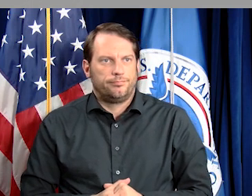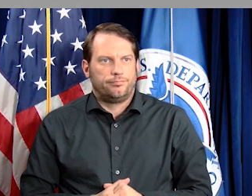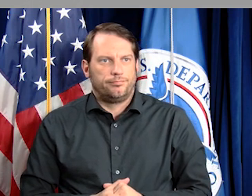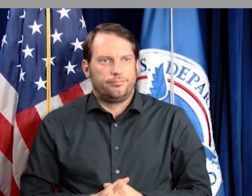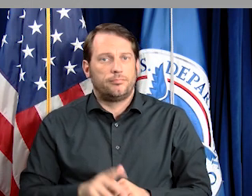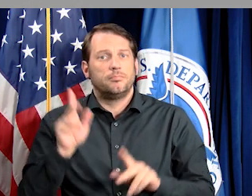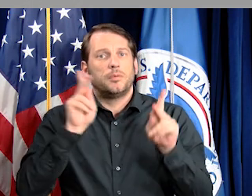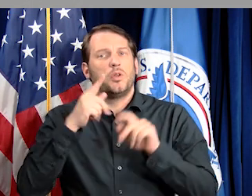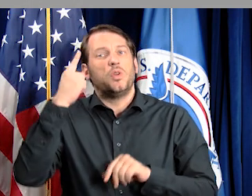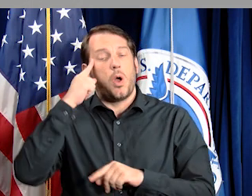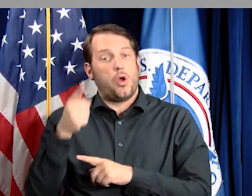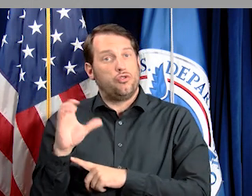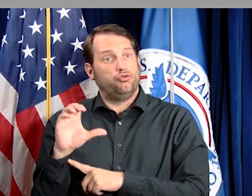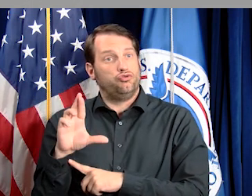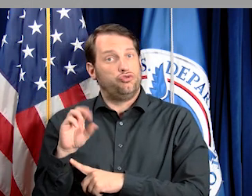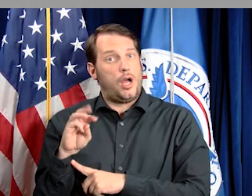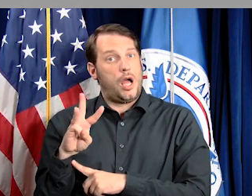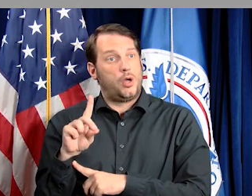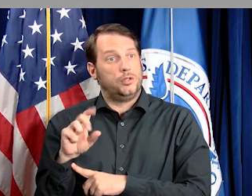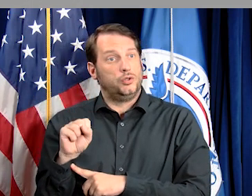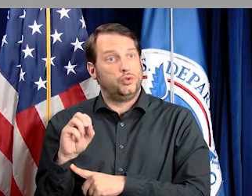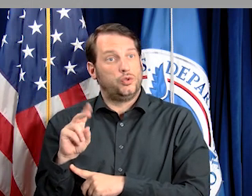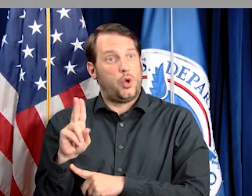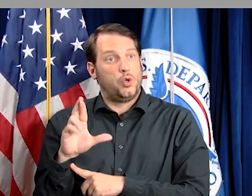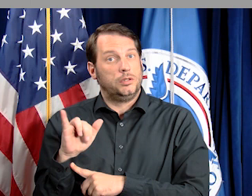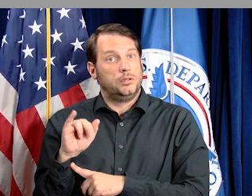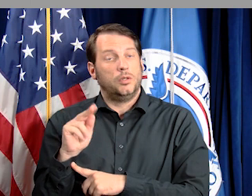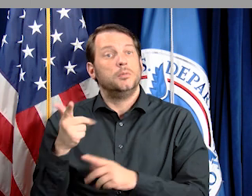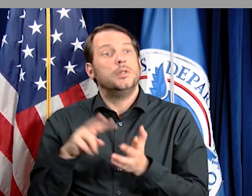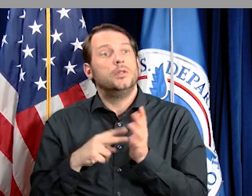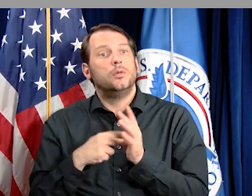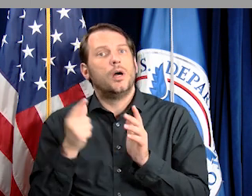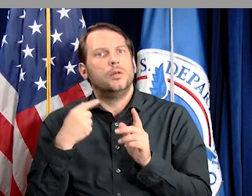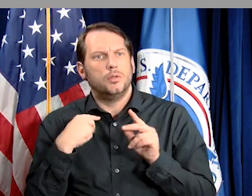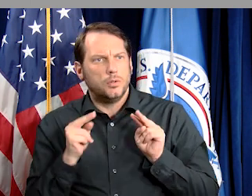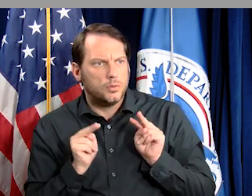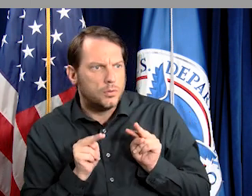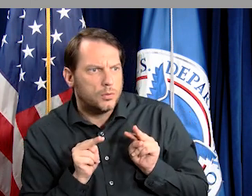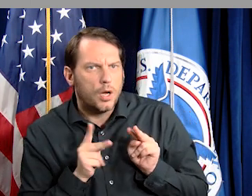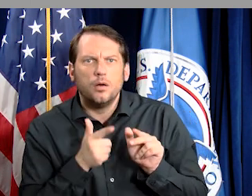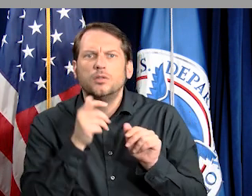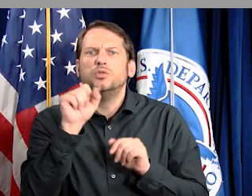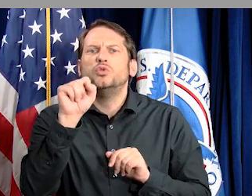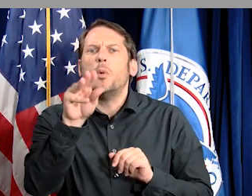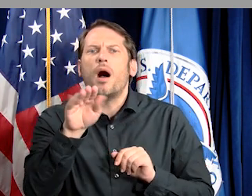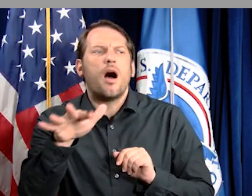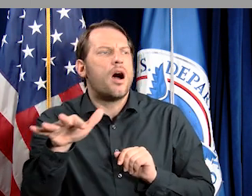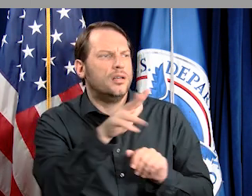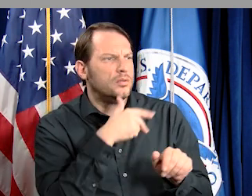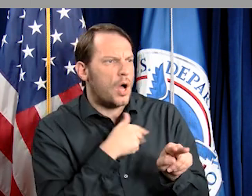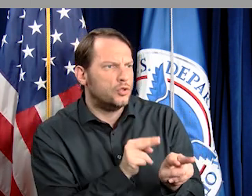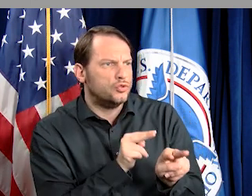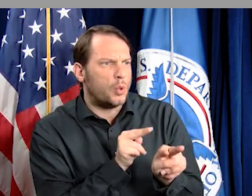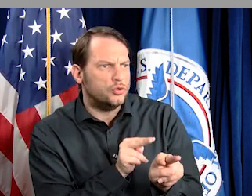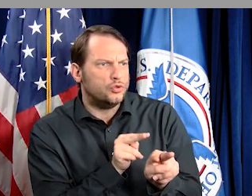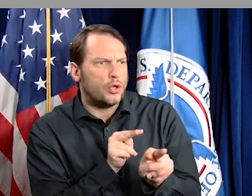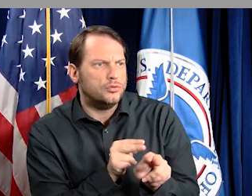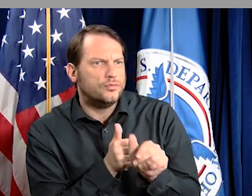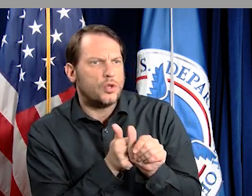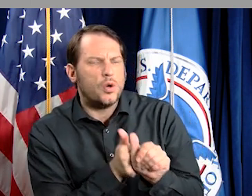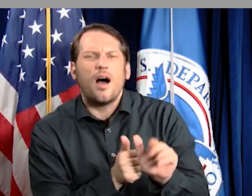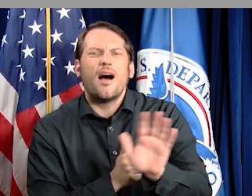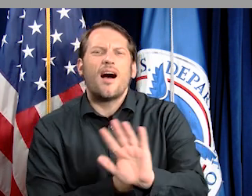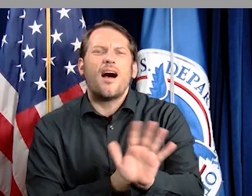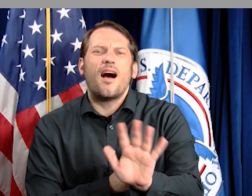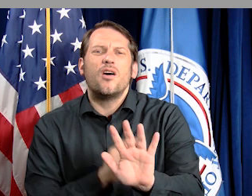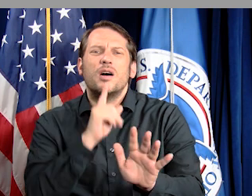media monitoring, aka social listening. But really, crowdsourcing is about actively engaging people in a certain task,